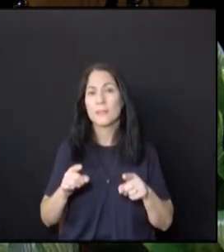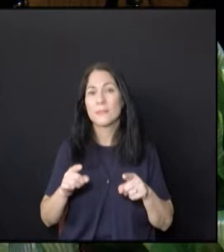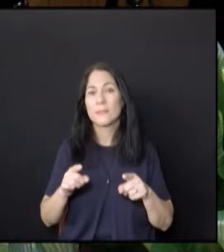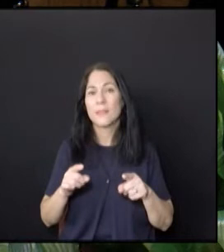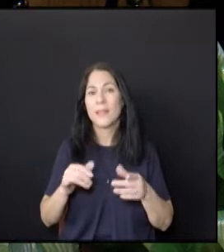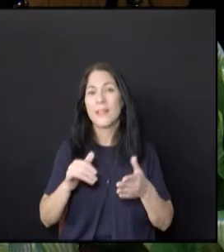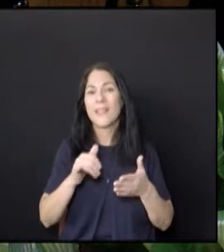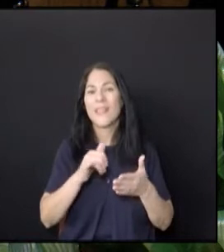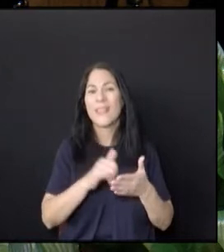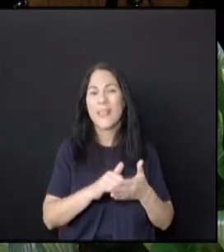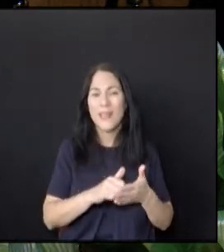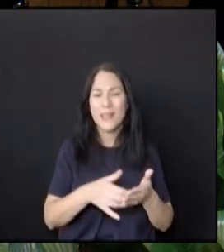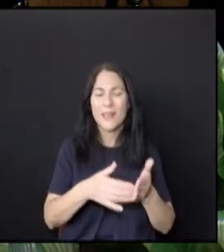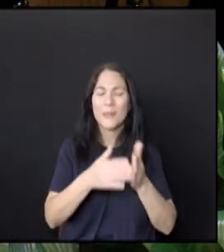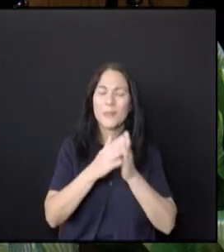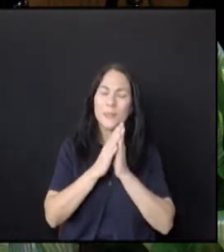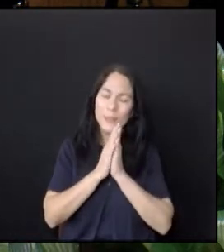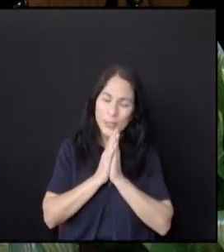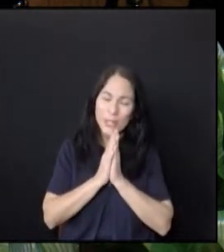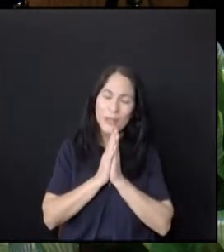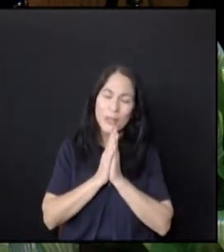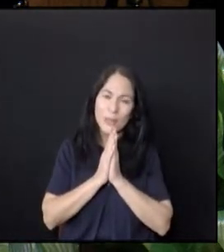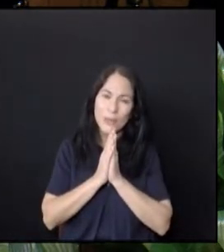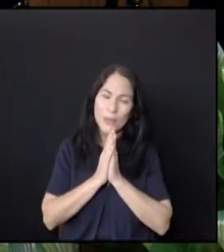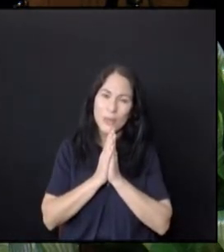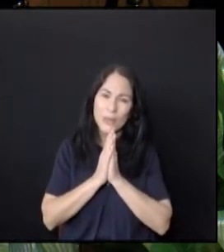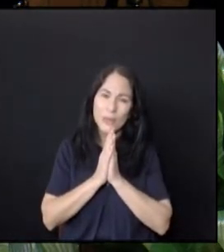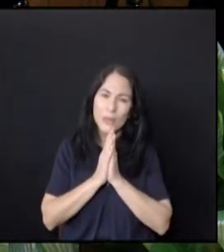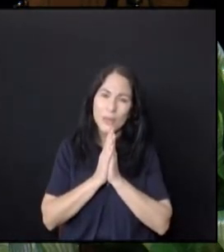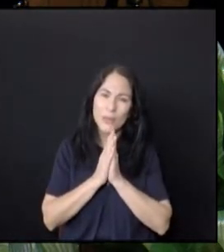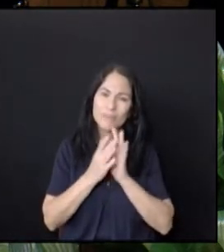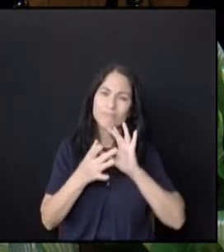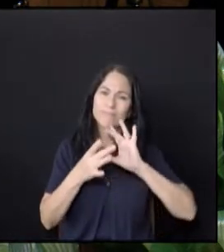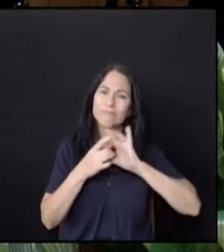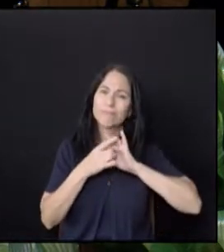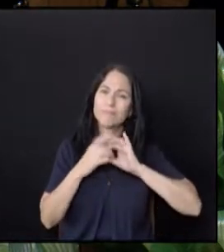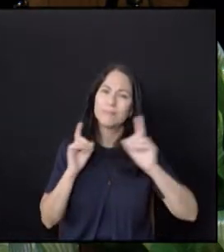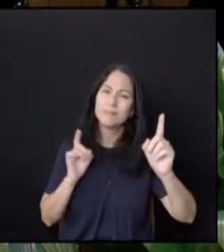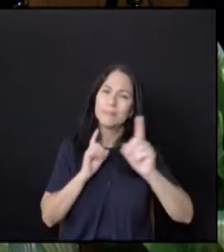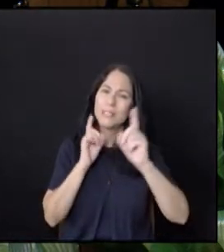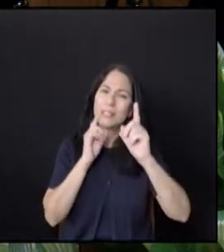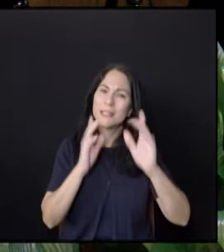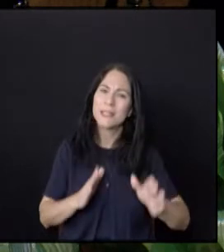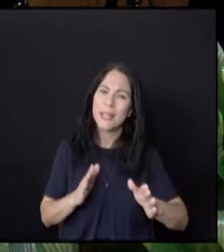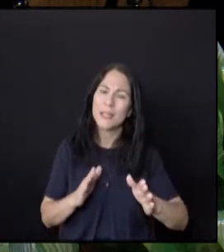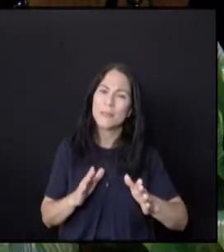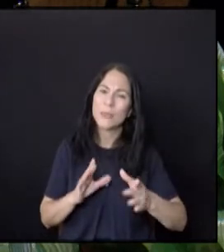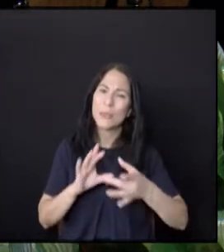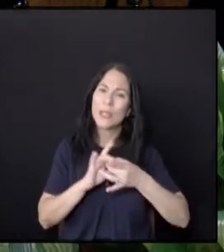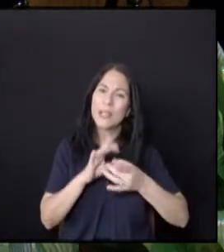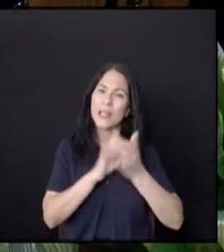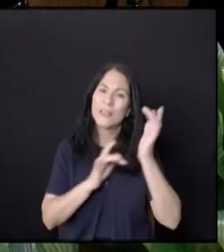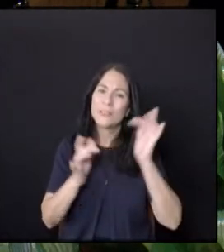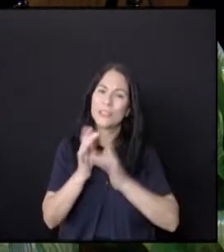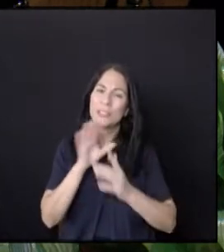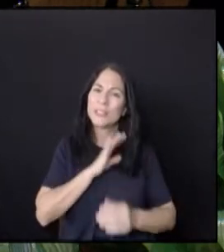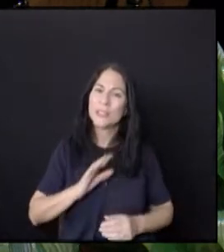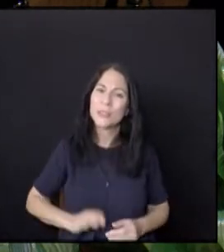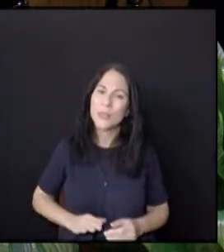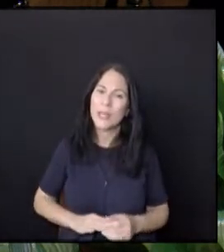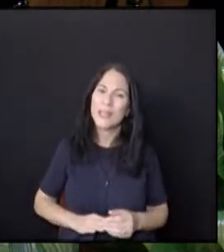That is the prayer of a disciple of Jesus Christ whose eyes have been opened,